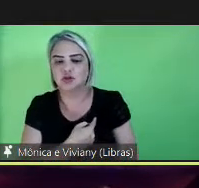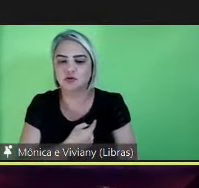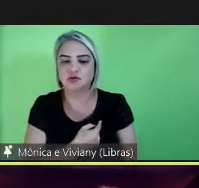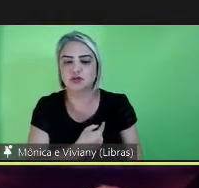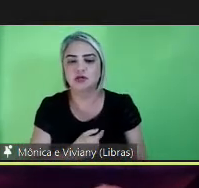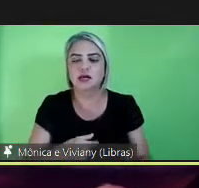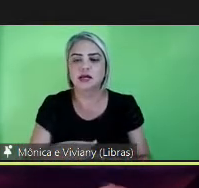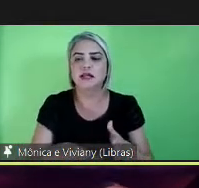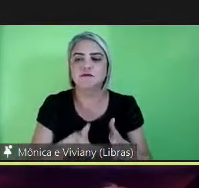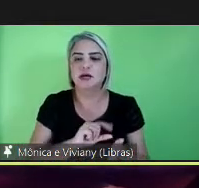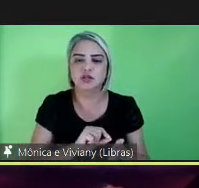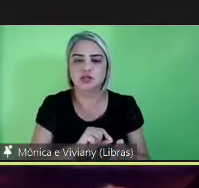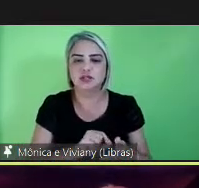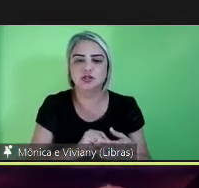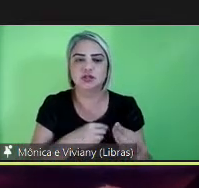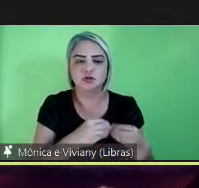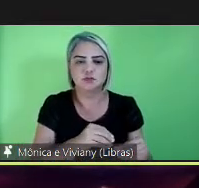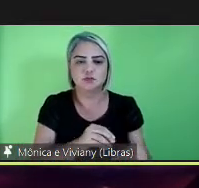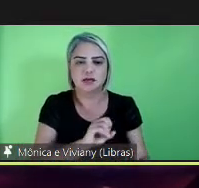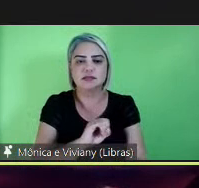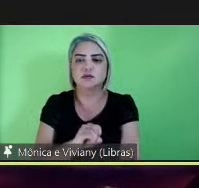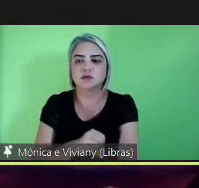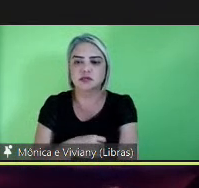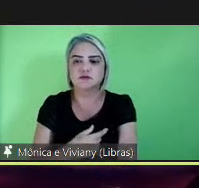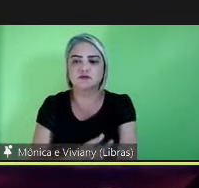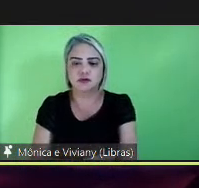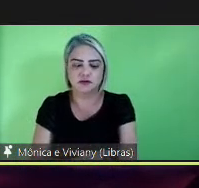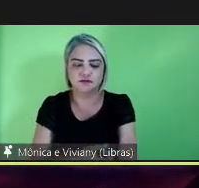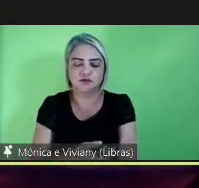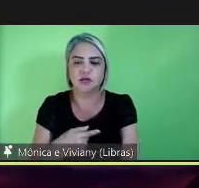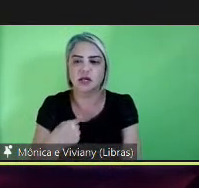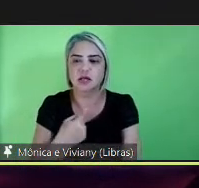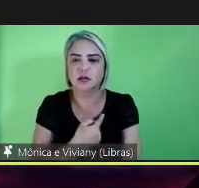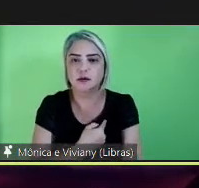In the United Kingdom, we talk about individualized